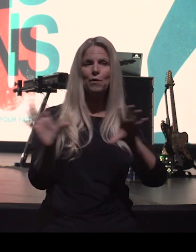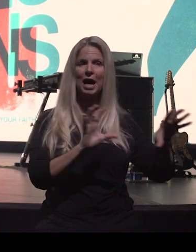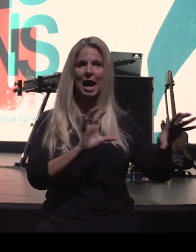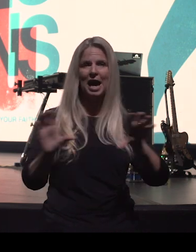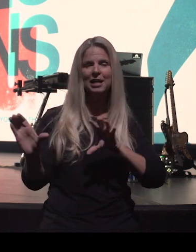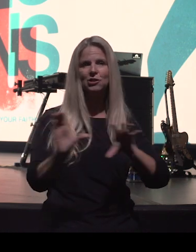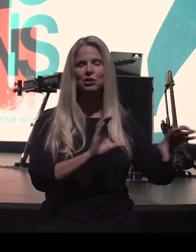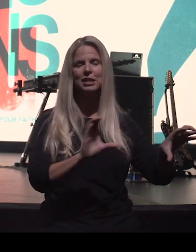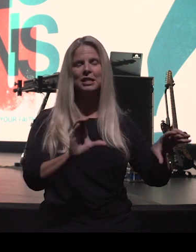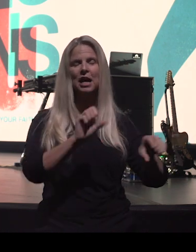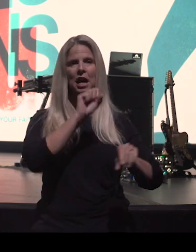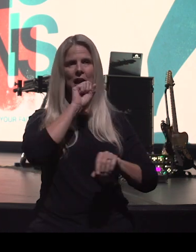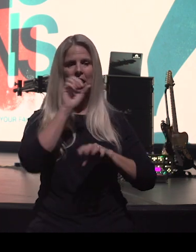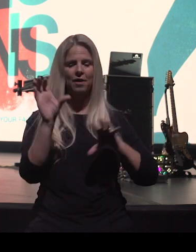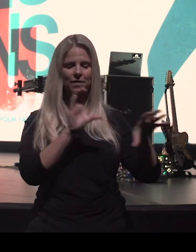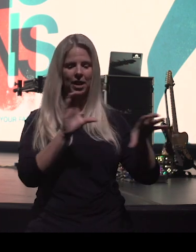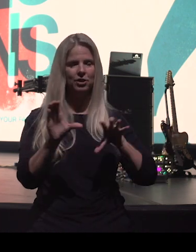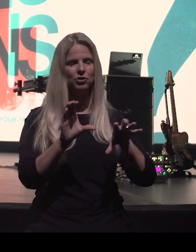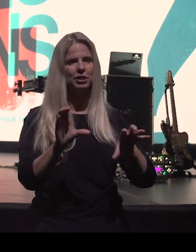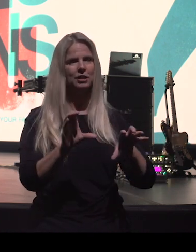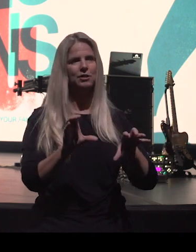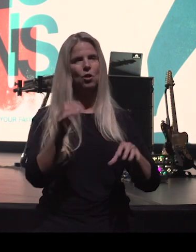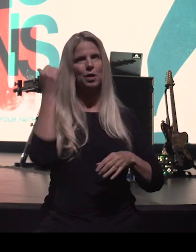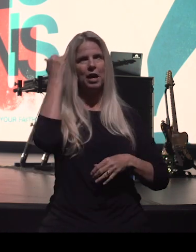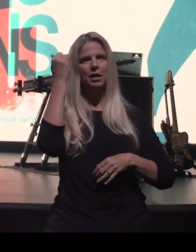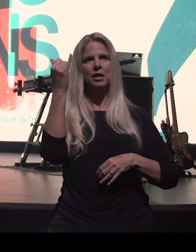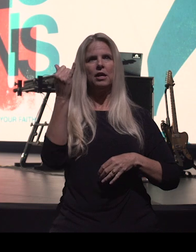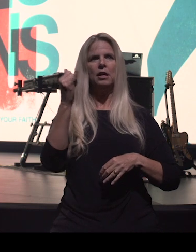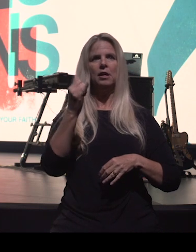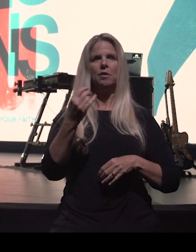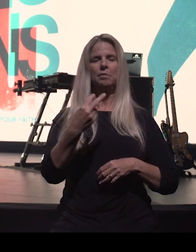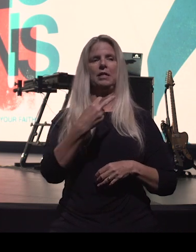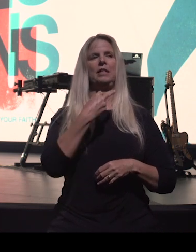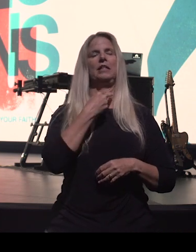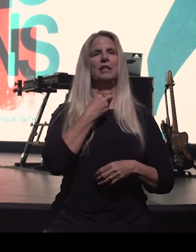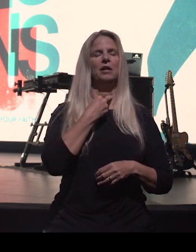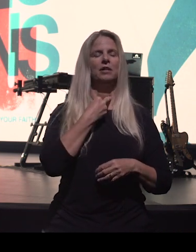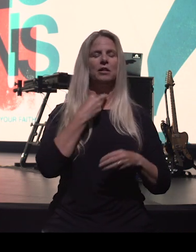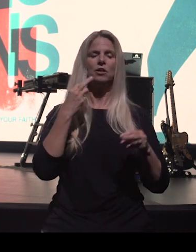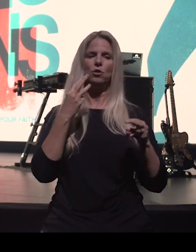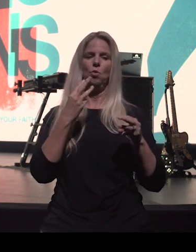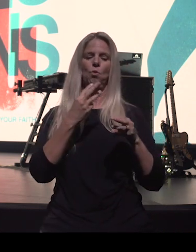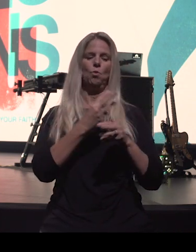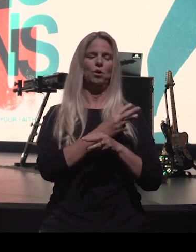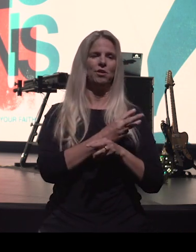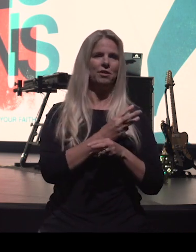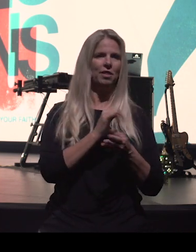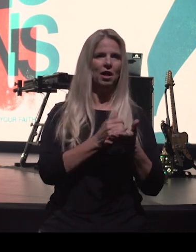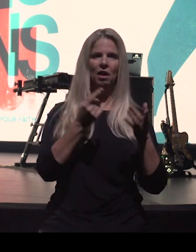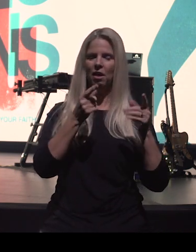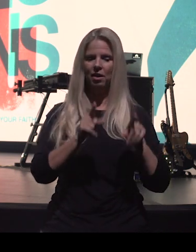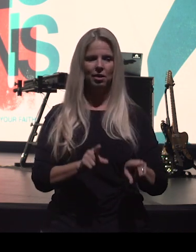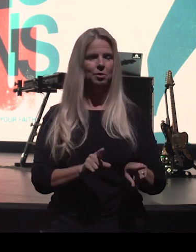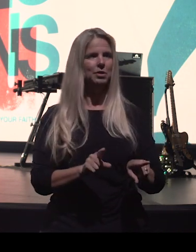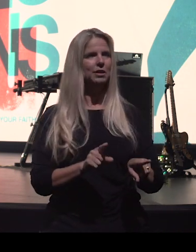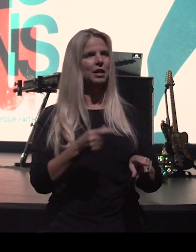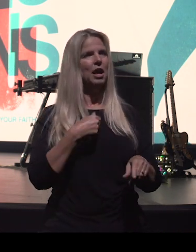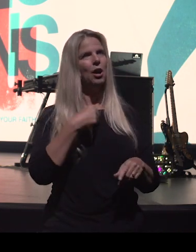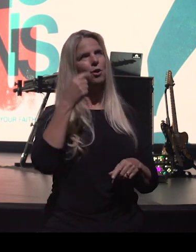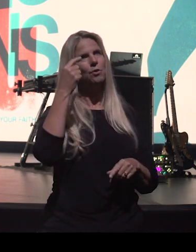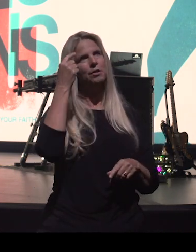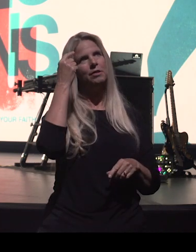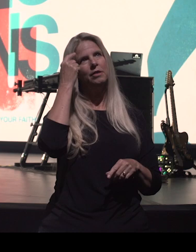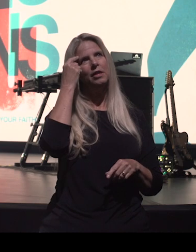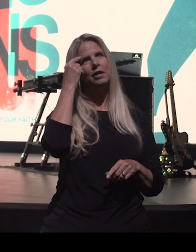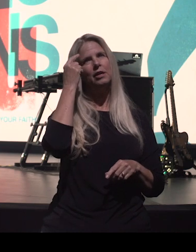love movement. So the idea of being stuck to me is like one of the worst things in the world. And I was thinking about the last time I really, really